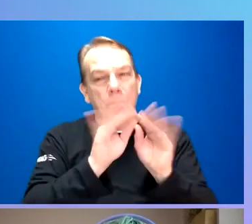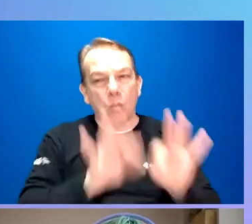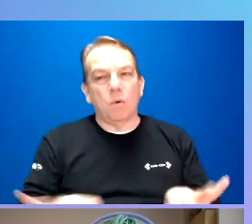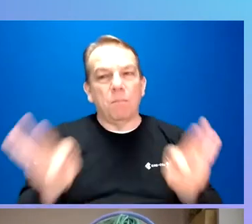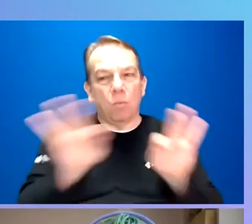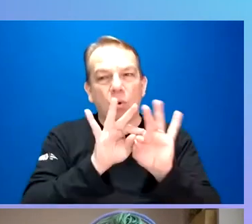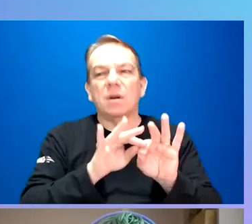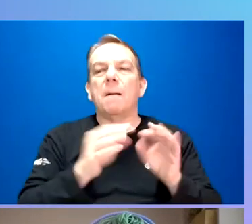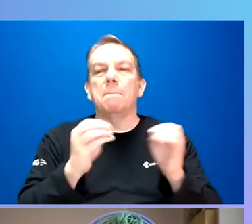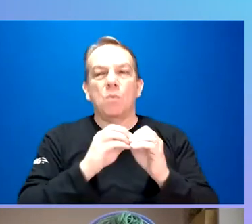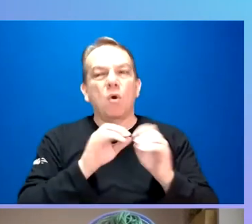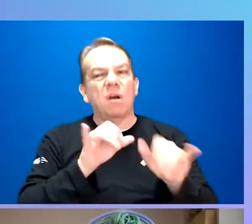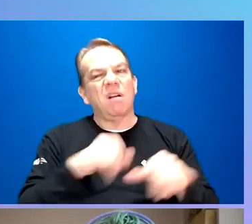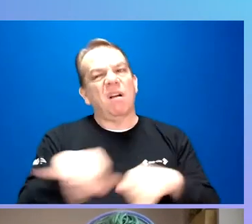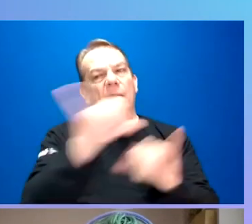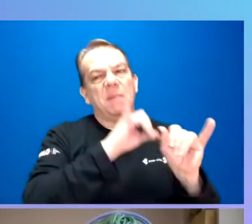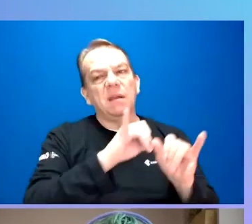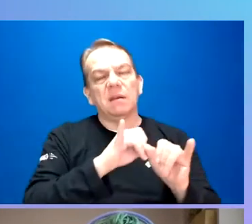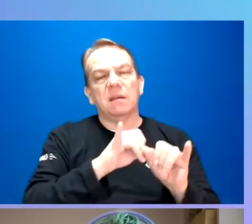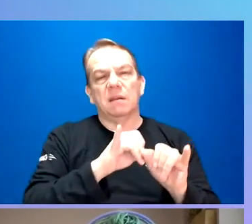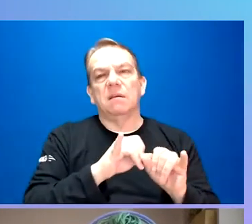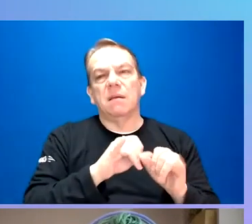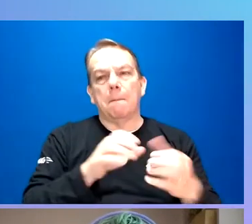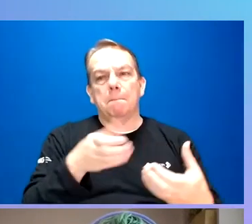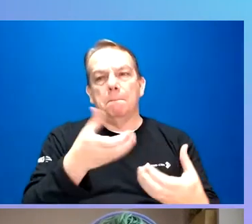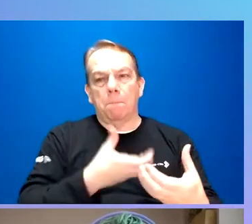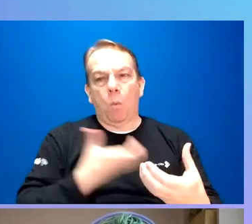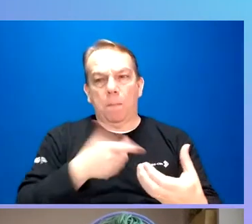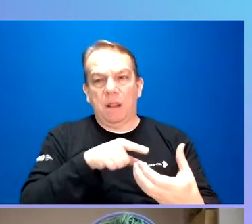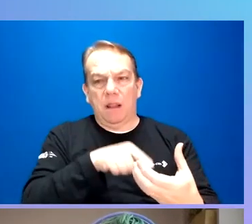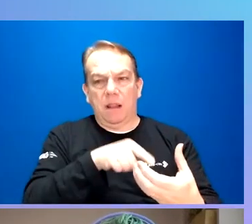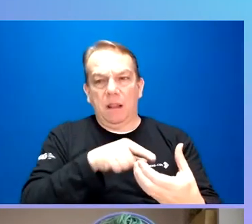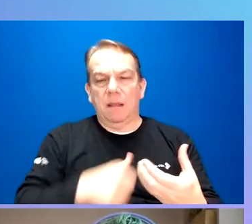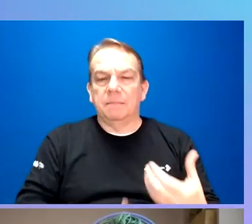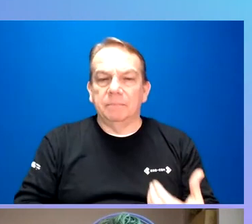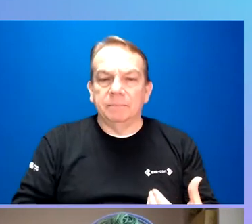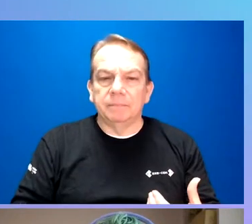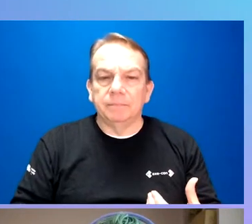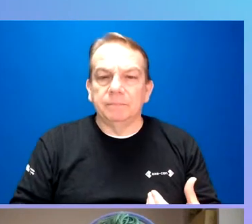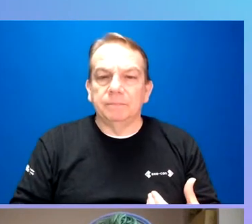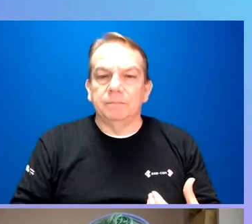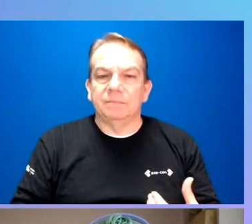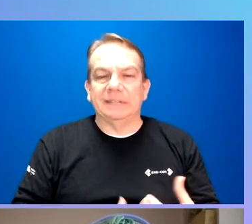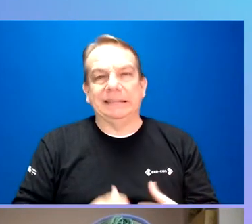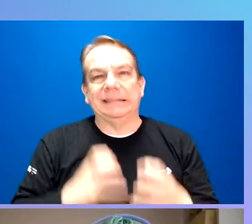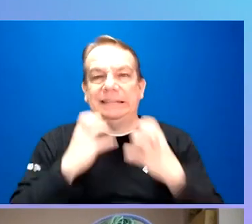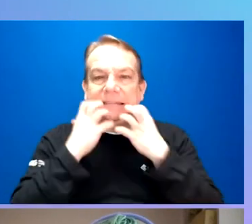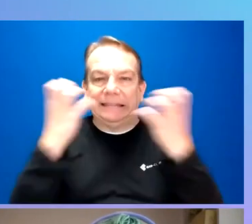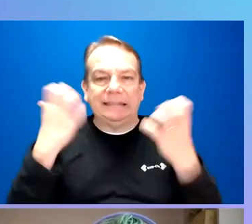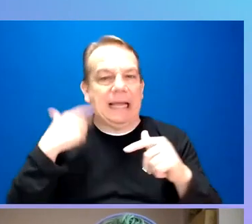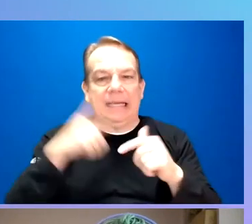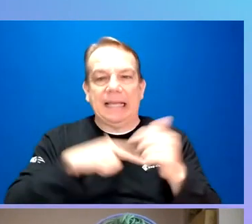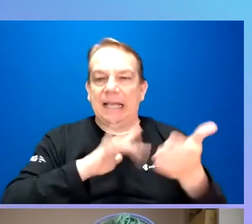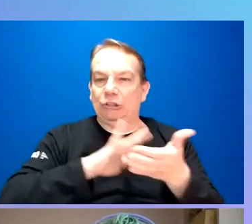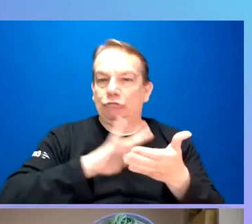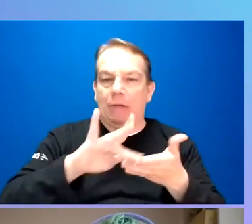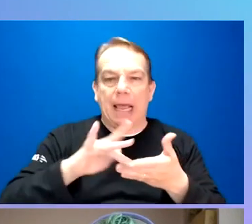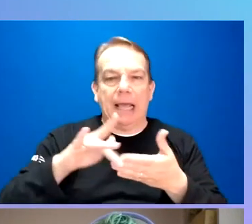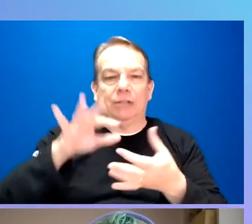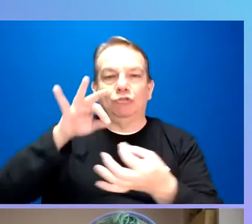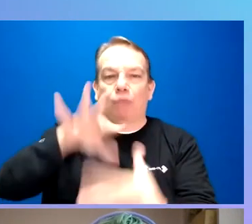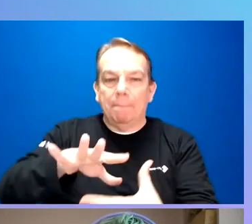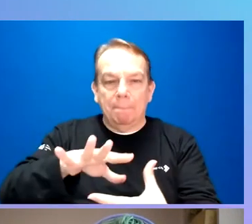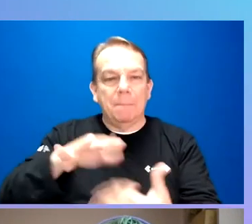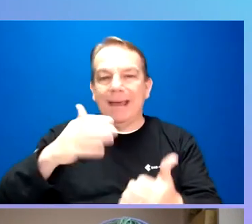mobile applications. So our persona quote for this is, I can't do this drag and drop. I need another